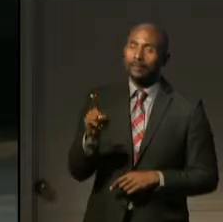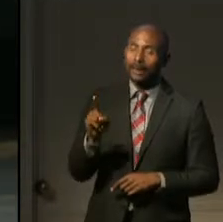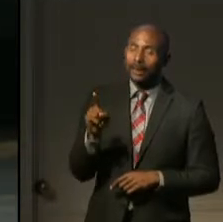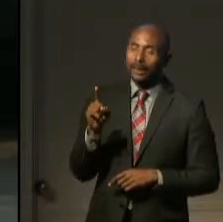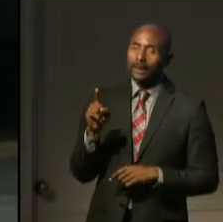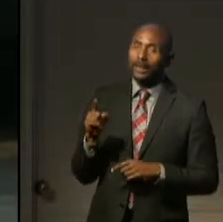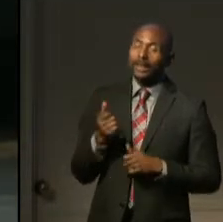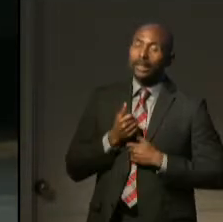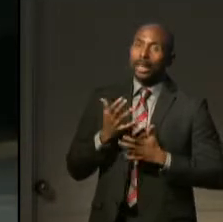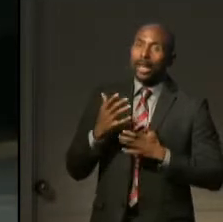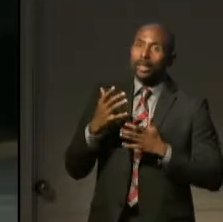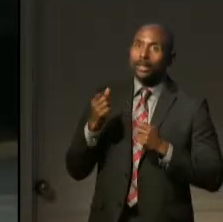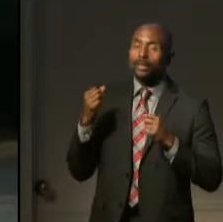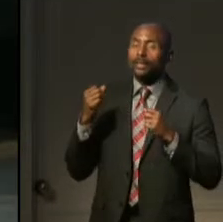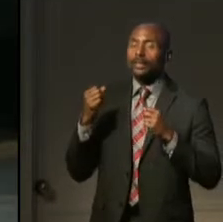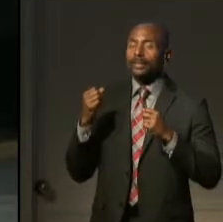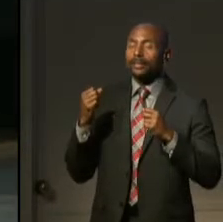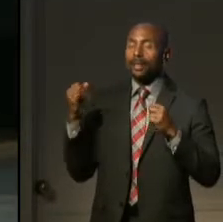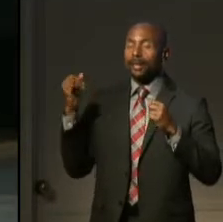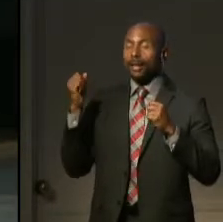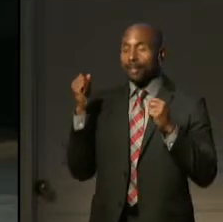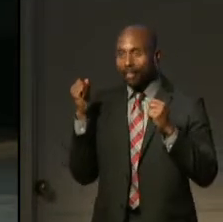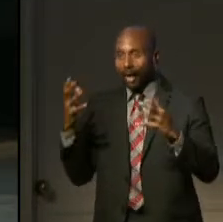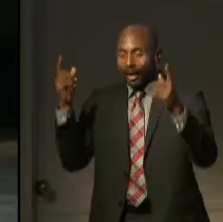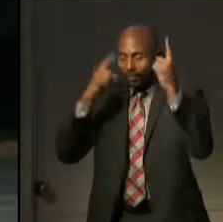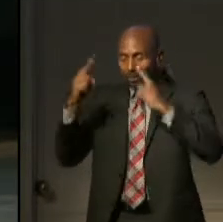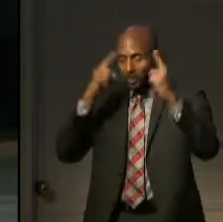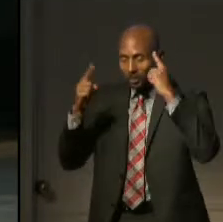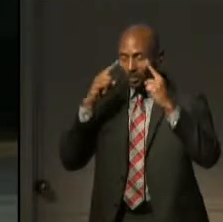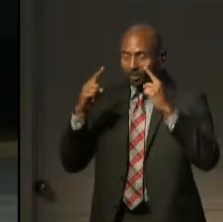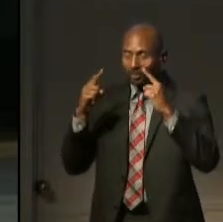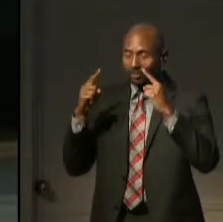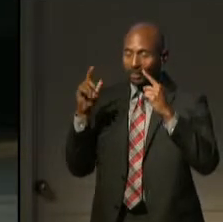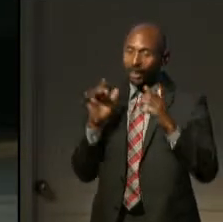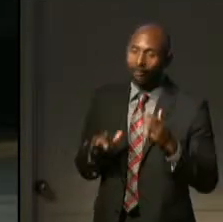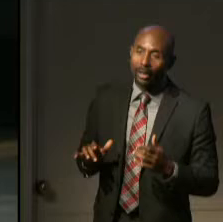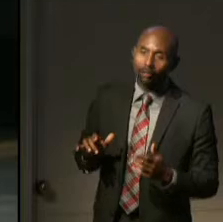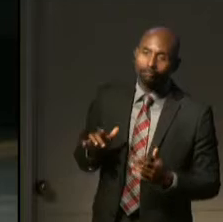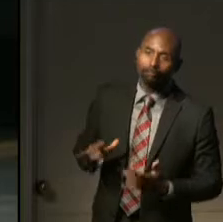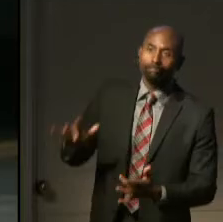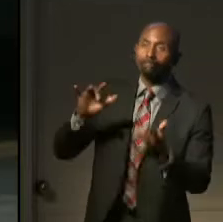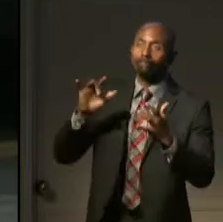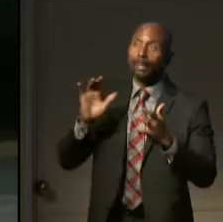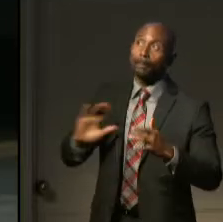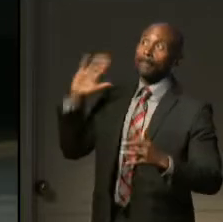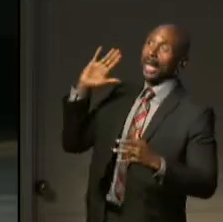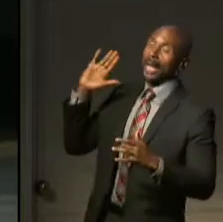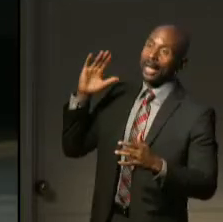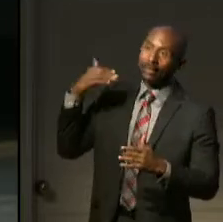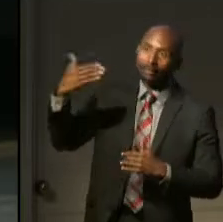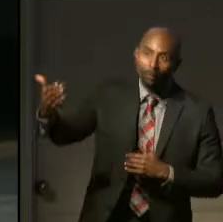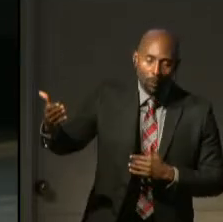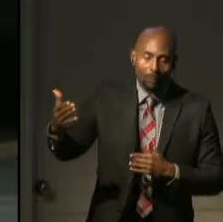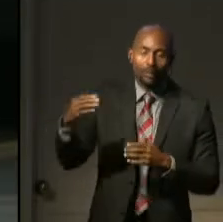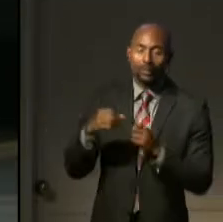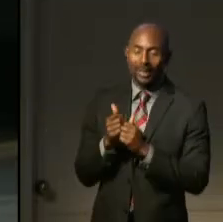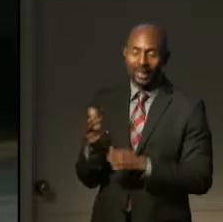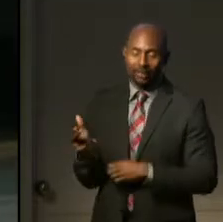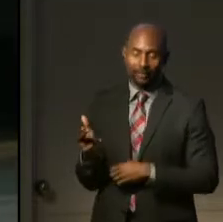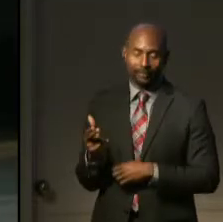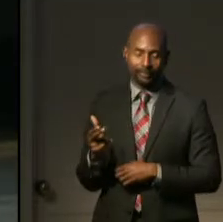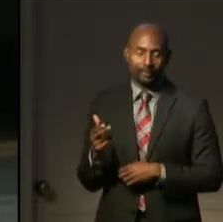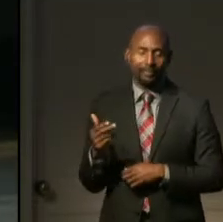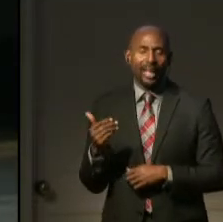interesting tour backwards through history and forwards through history. I want to take a minute to introduce myself and then also